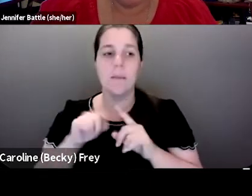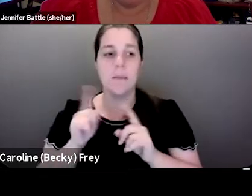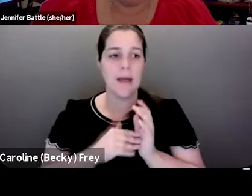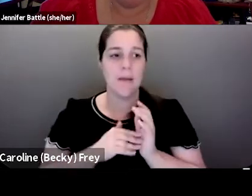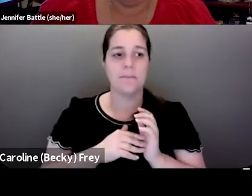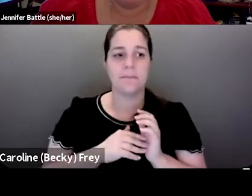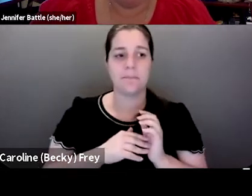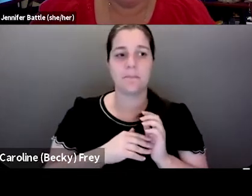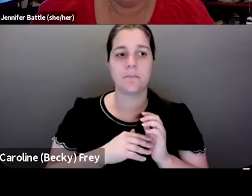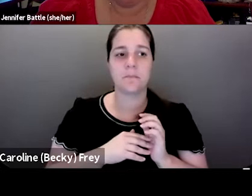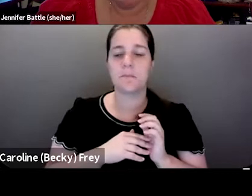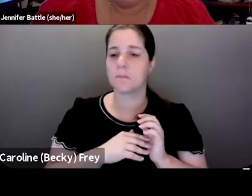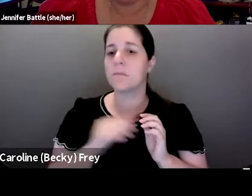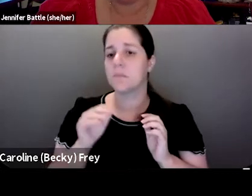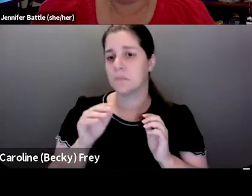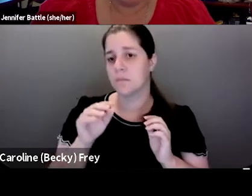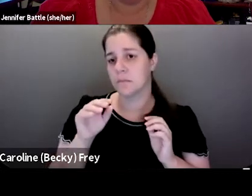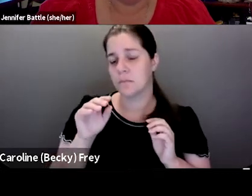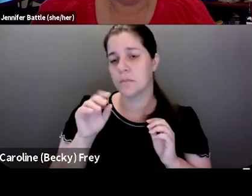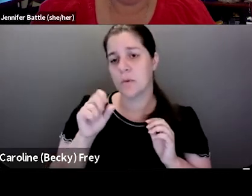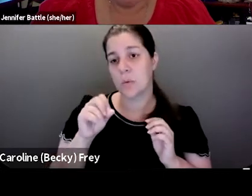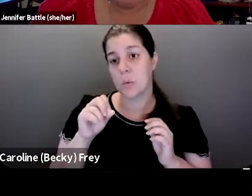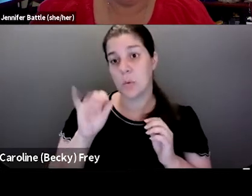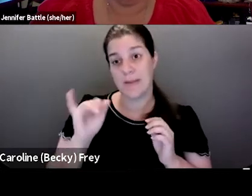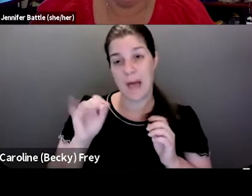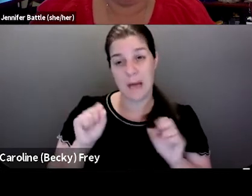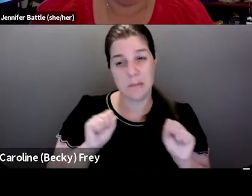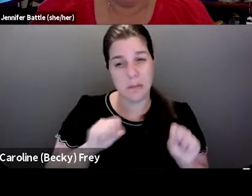the likelihood that we'll be able to do that is slim. So that